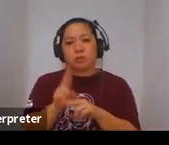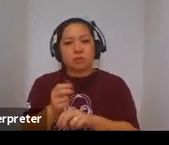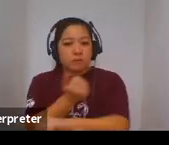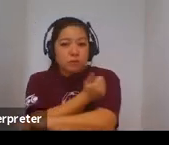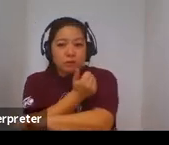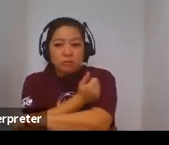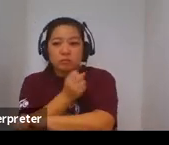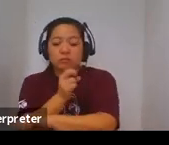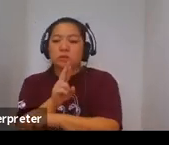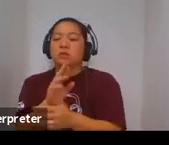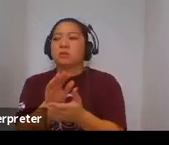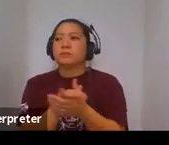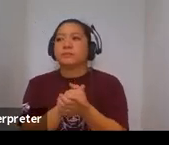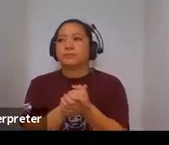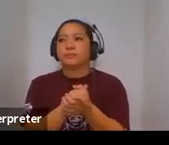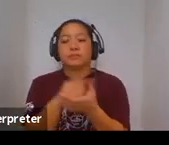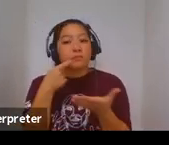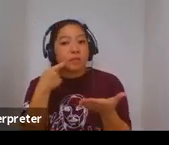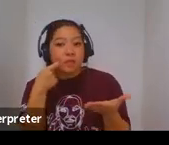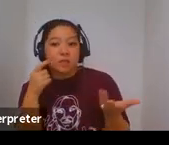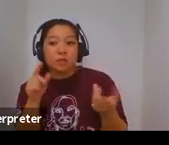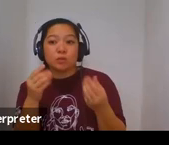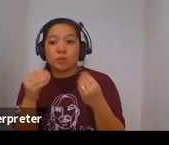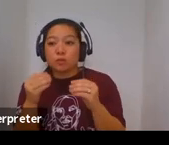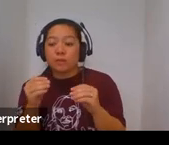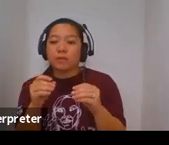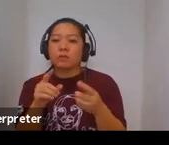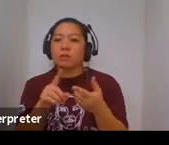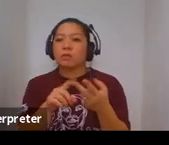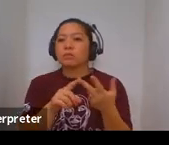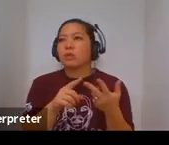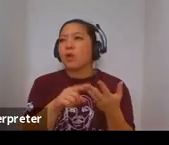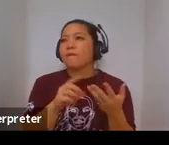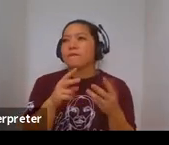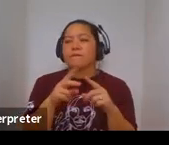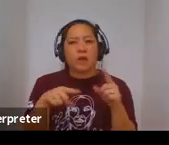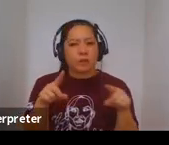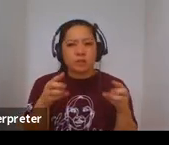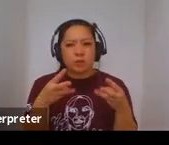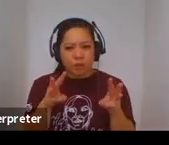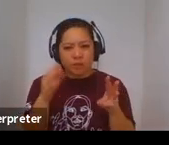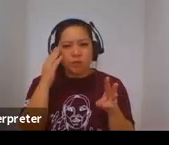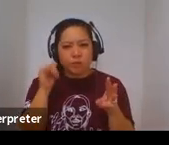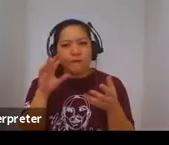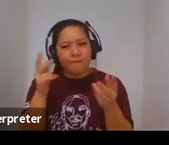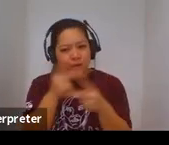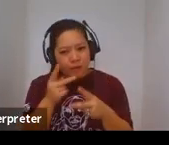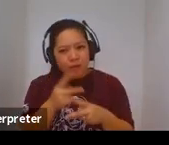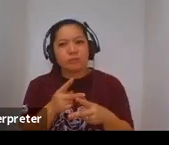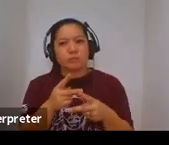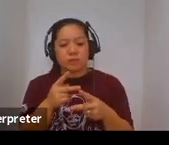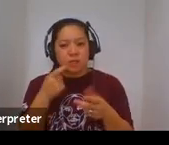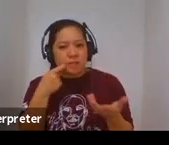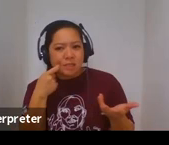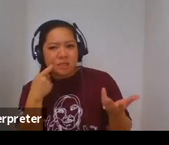or addiction to shopping, or, you know, there's various ways of figuring out addiction and trying